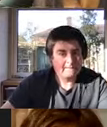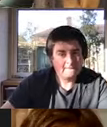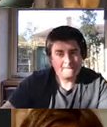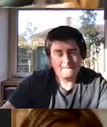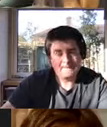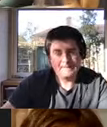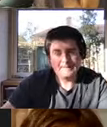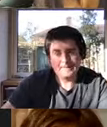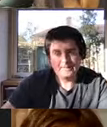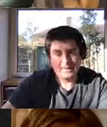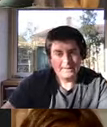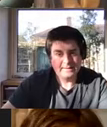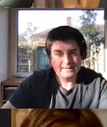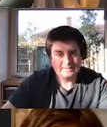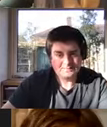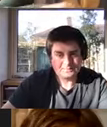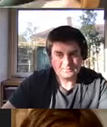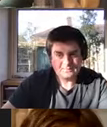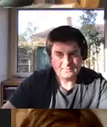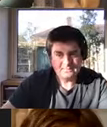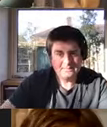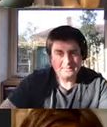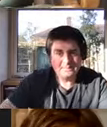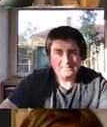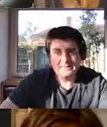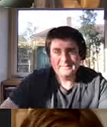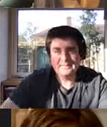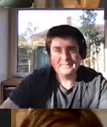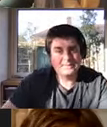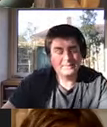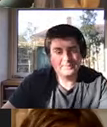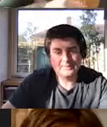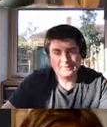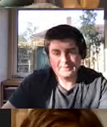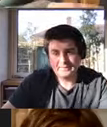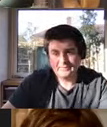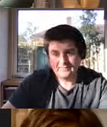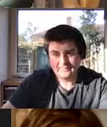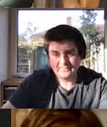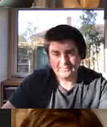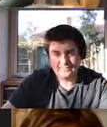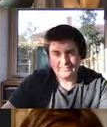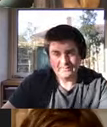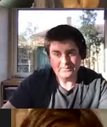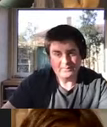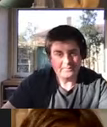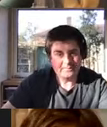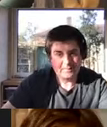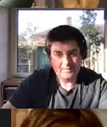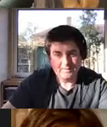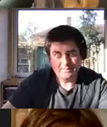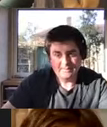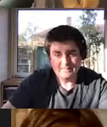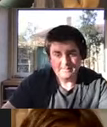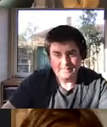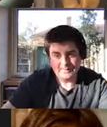long history of anti-racist geography and Black geographies in Britain are a tremendous resource for